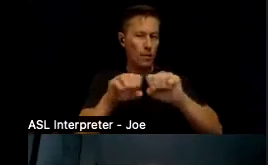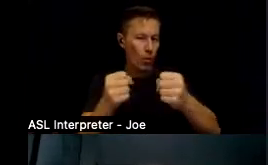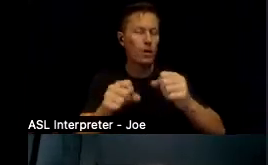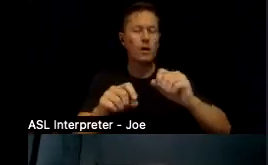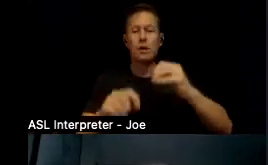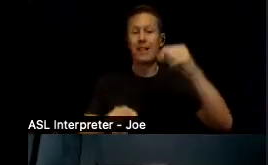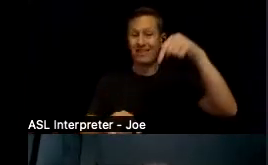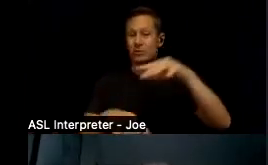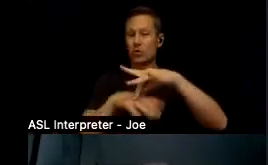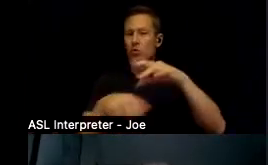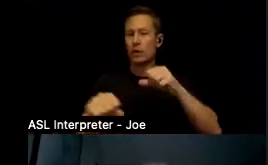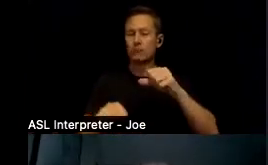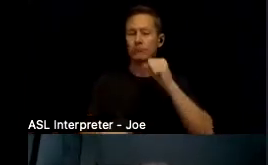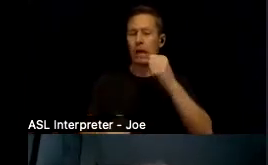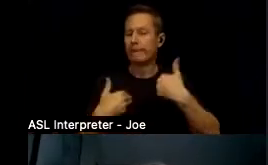Next slide.